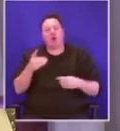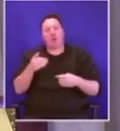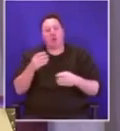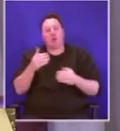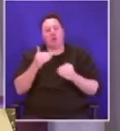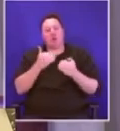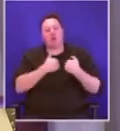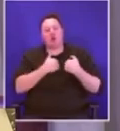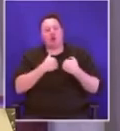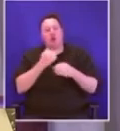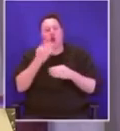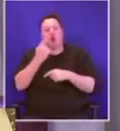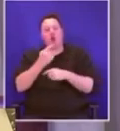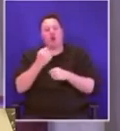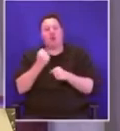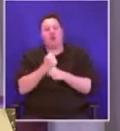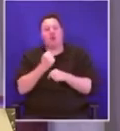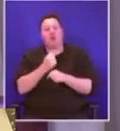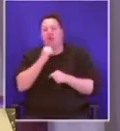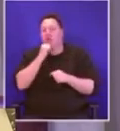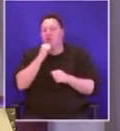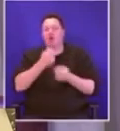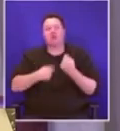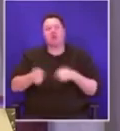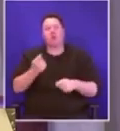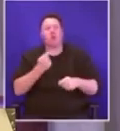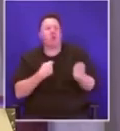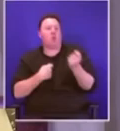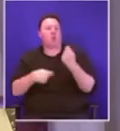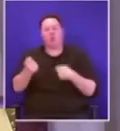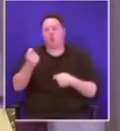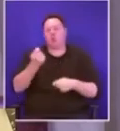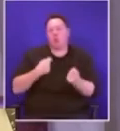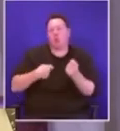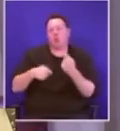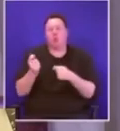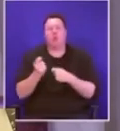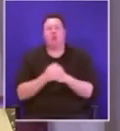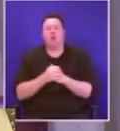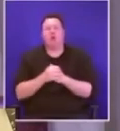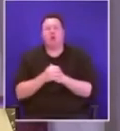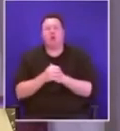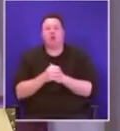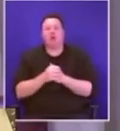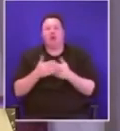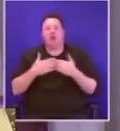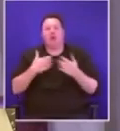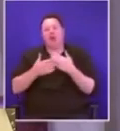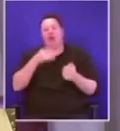they are not sold randomly at the side of the road to any citizen trying to bypass the system.